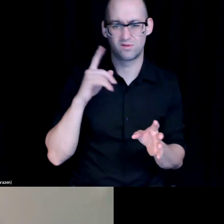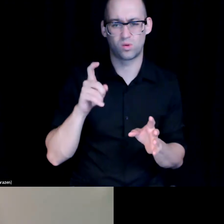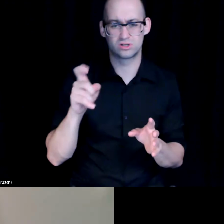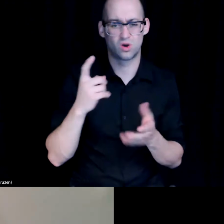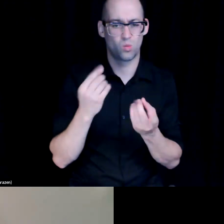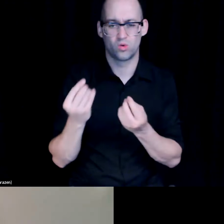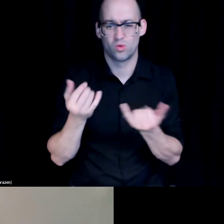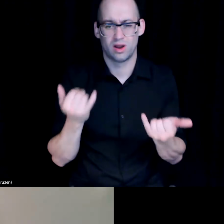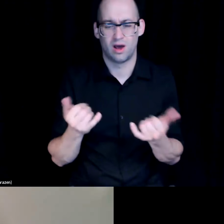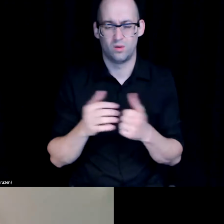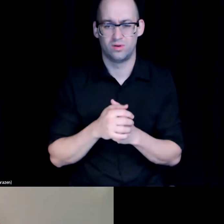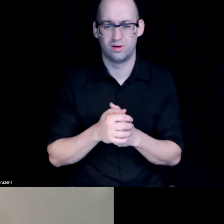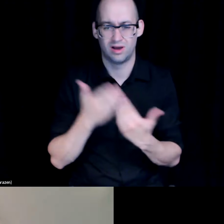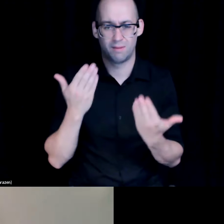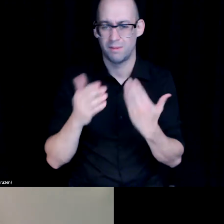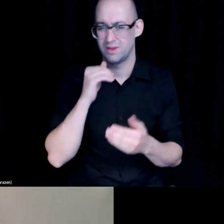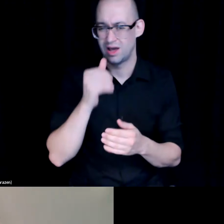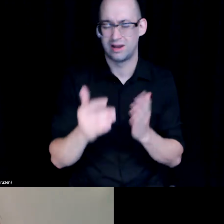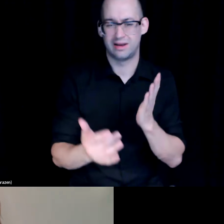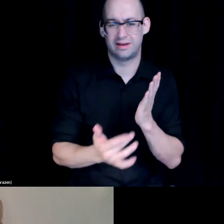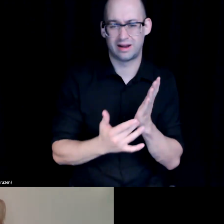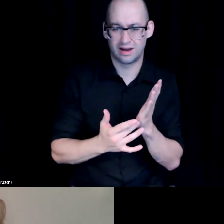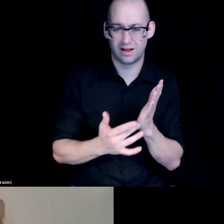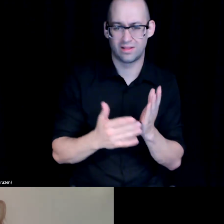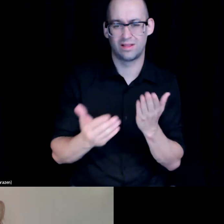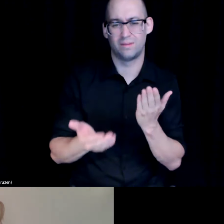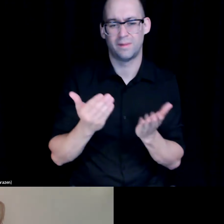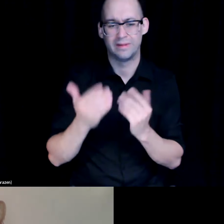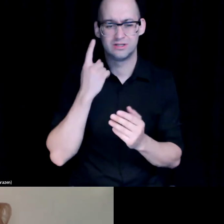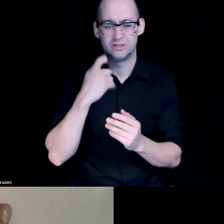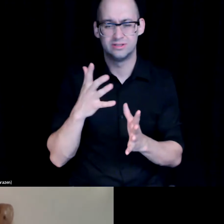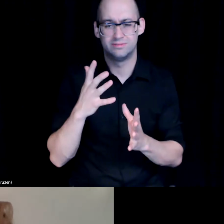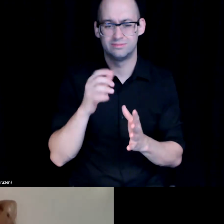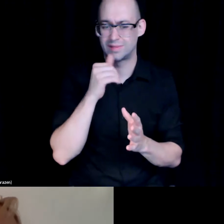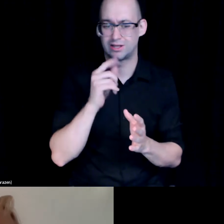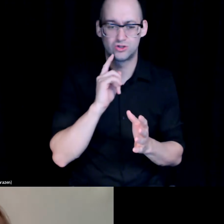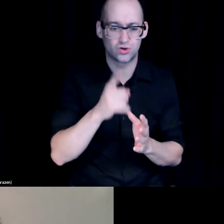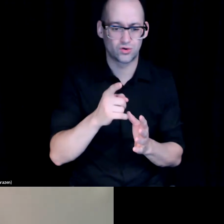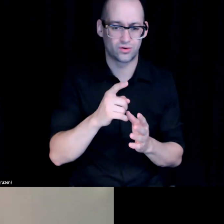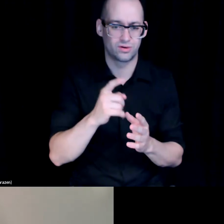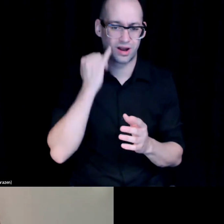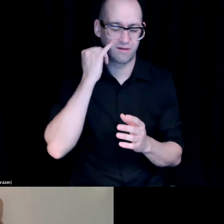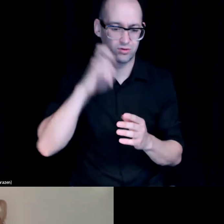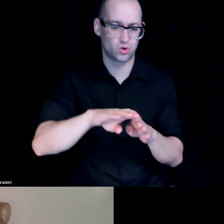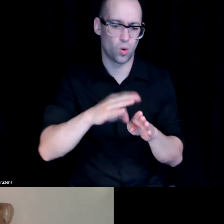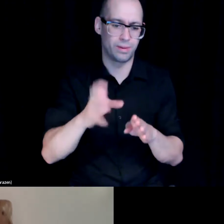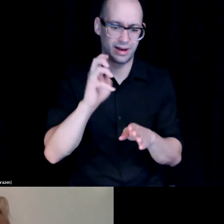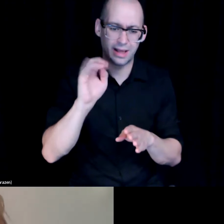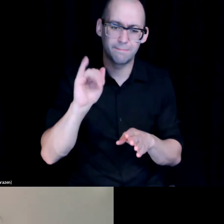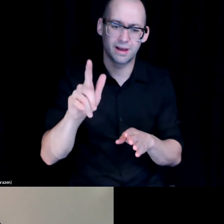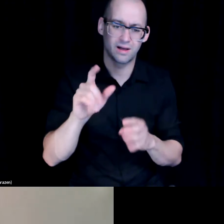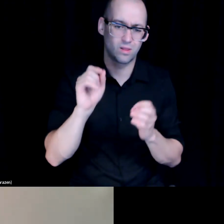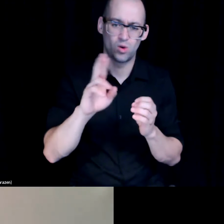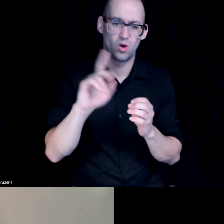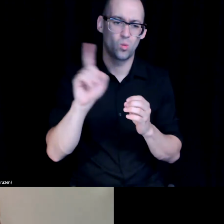do now? And it may not be a technical problem. It really just, you're not sure if I should open this email or where